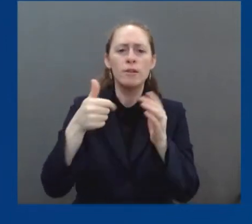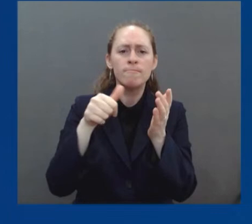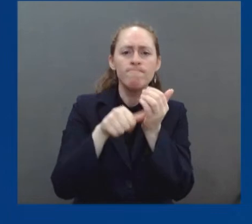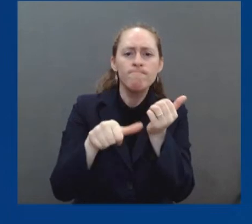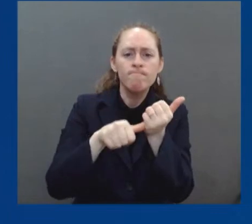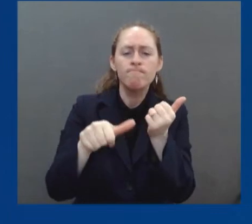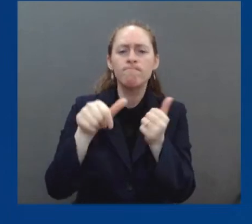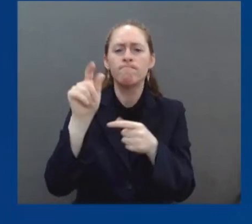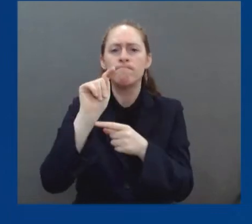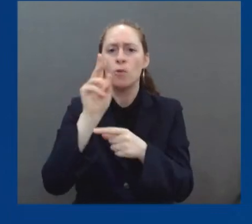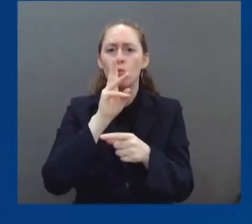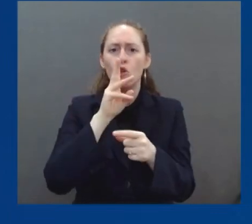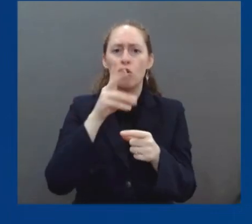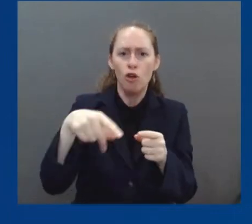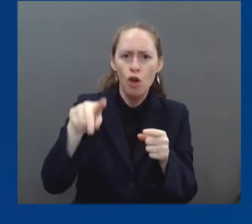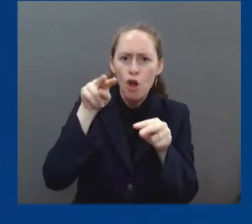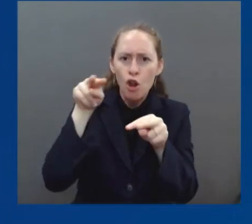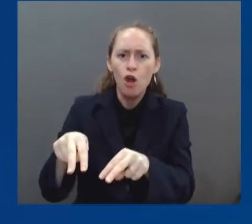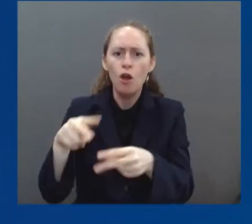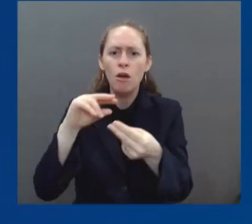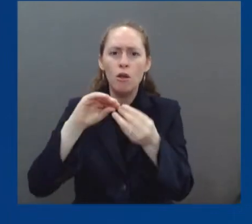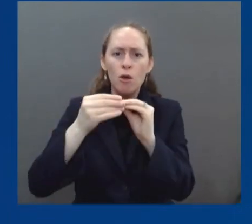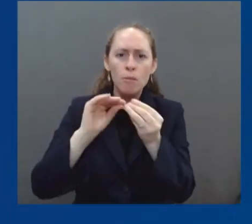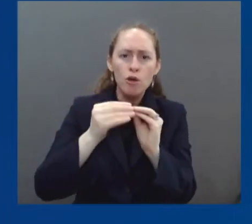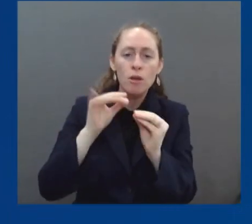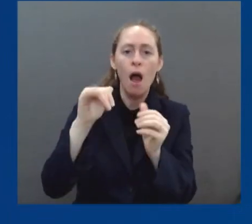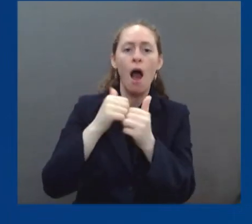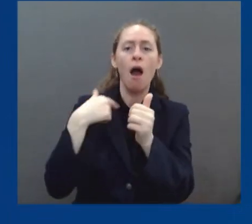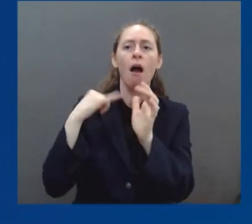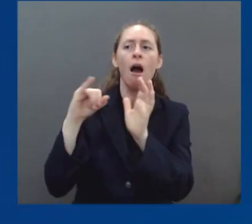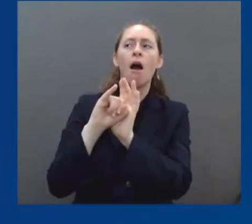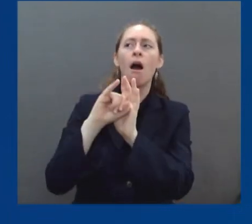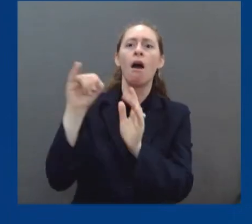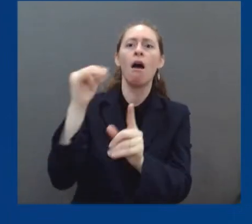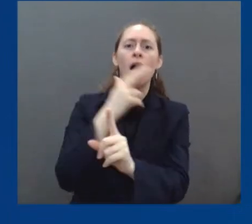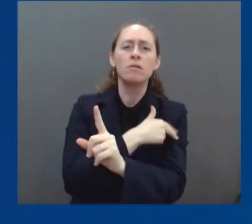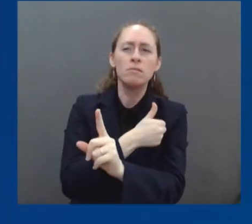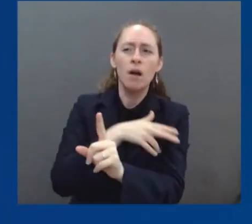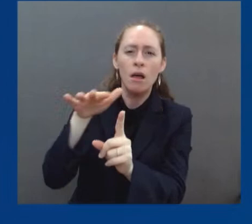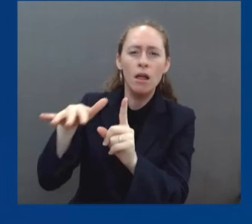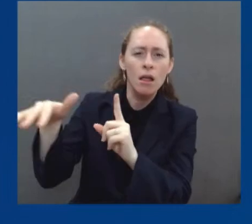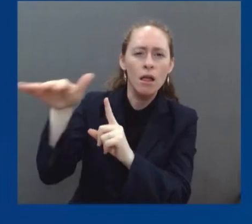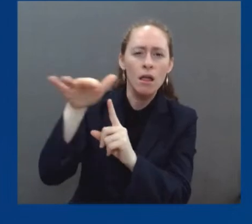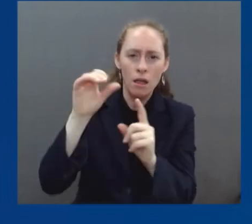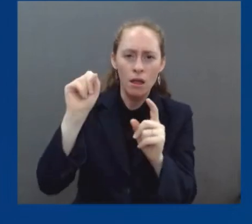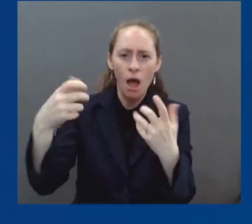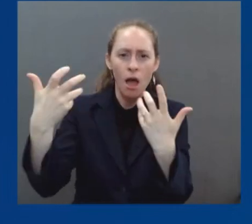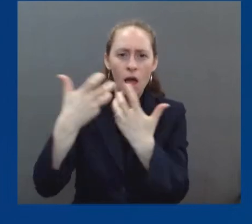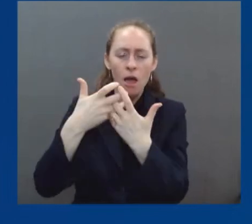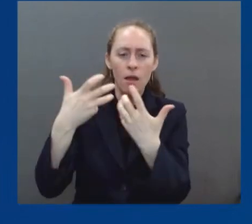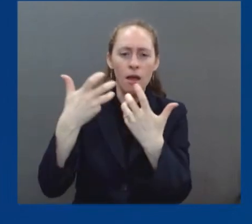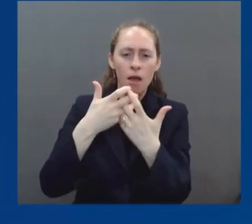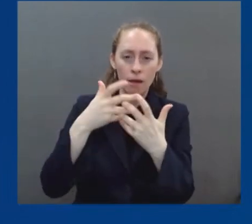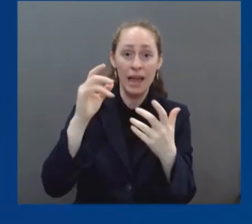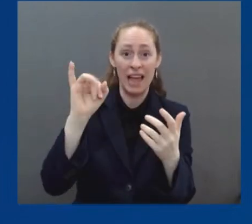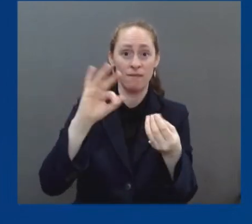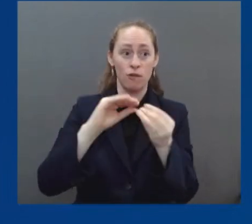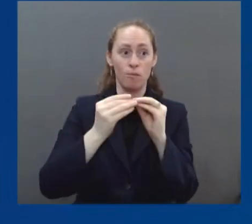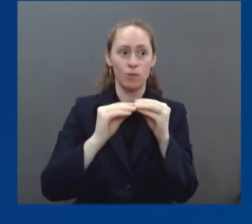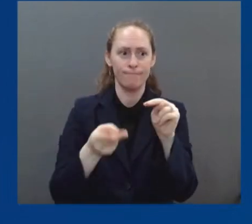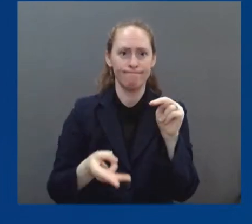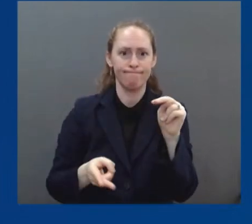prevention strategies for their local area, like masking, testing, and plans for treatment, should they move into